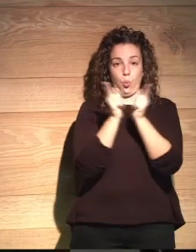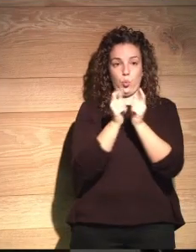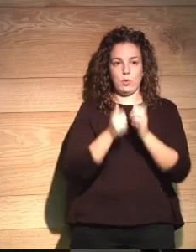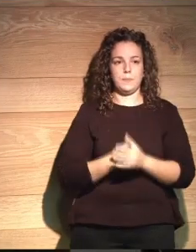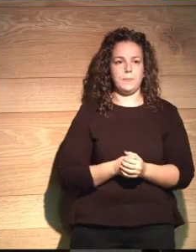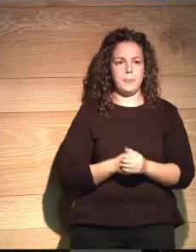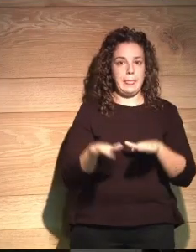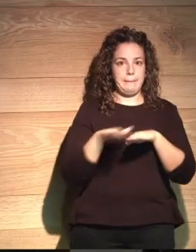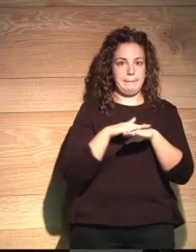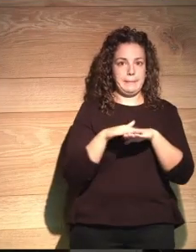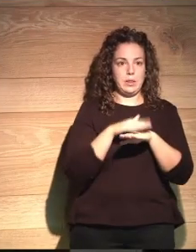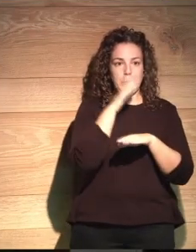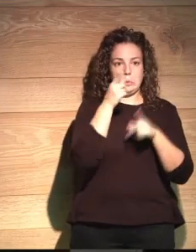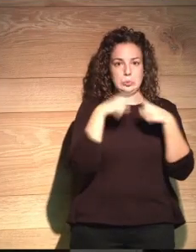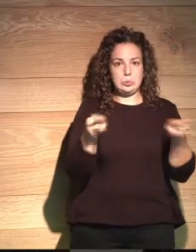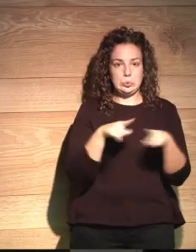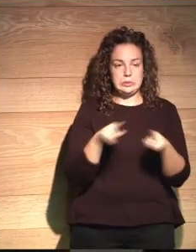Sorry, the music.